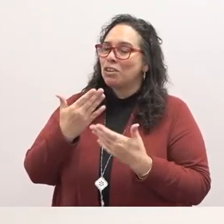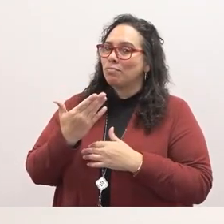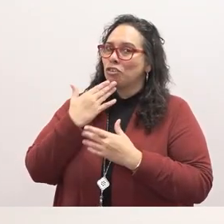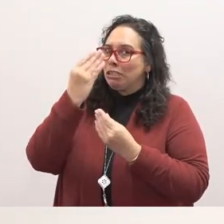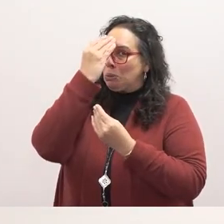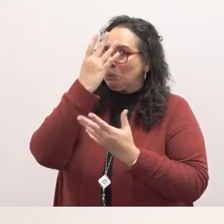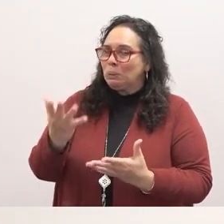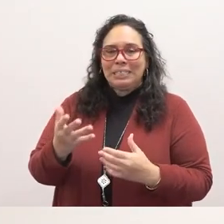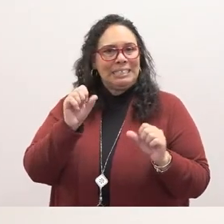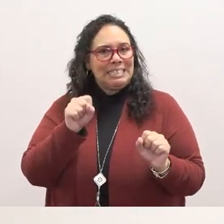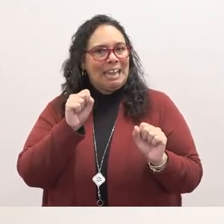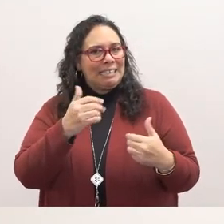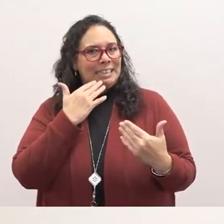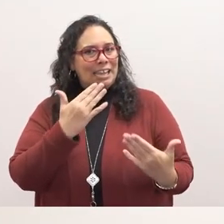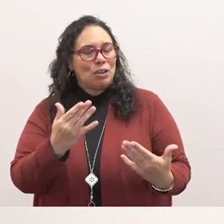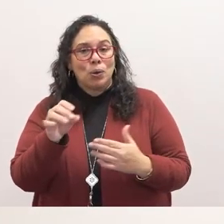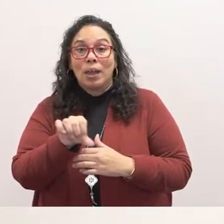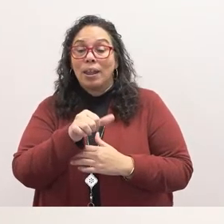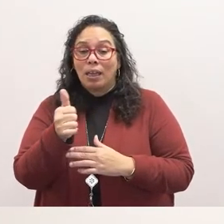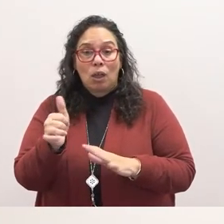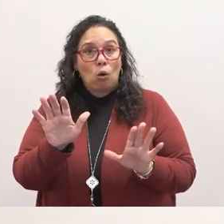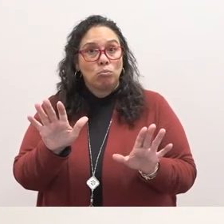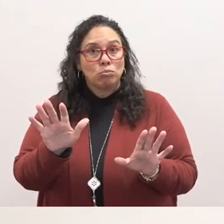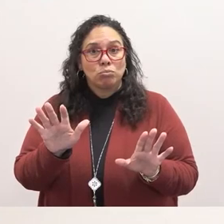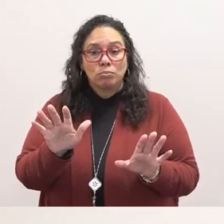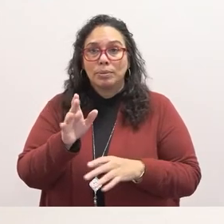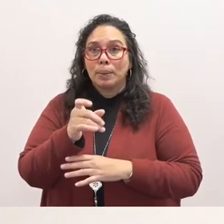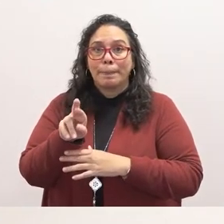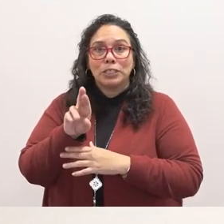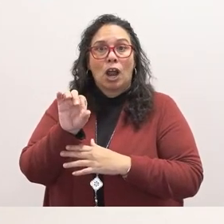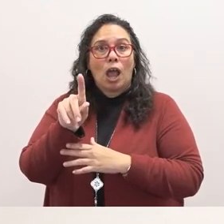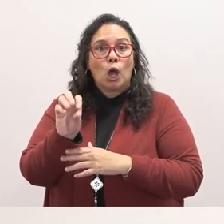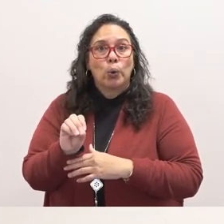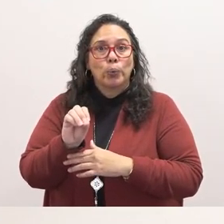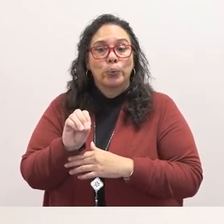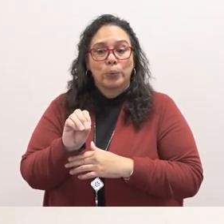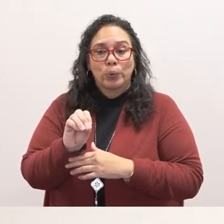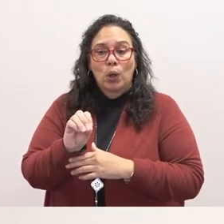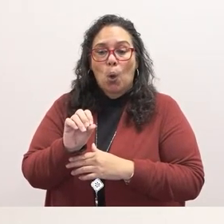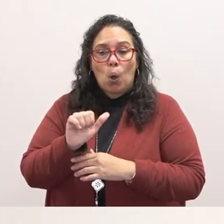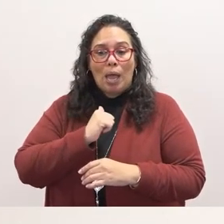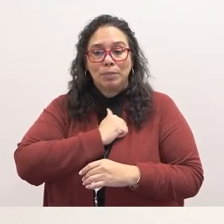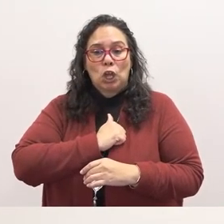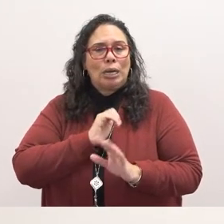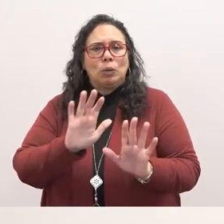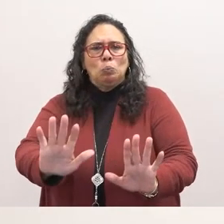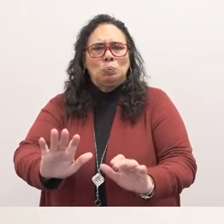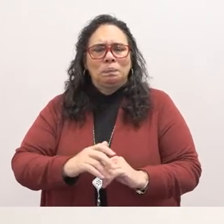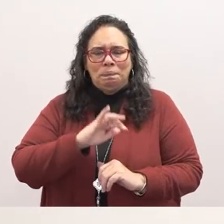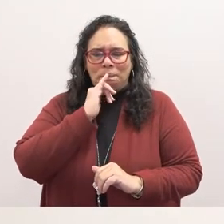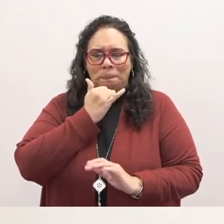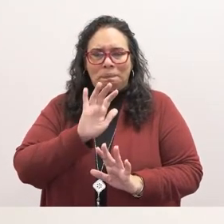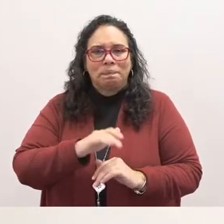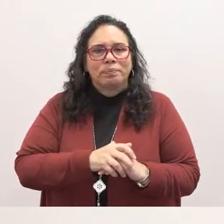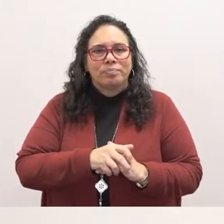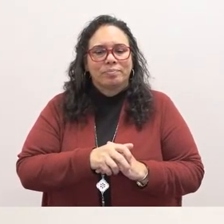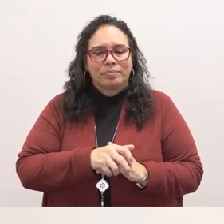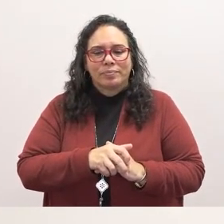Yes, thank you. Do we have any other? Oh, Mr. Otto. Oh, sorry. I left that.